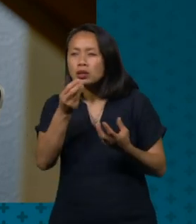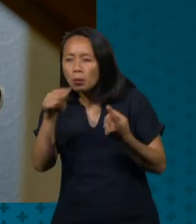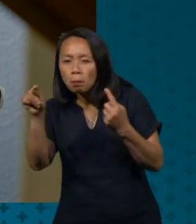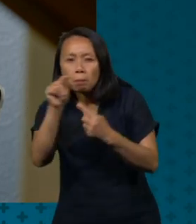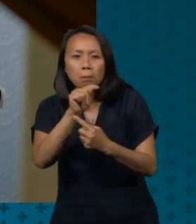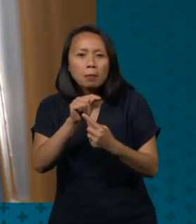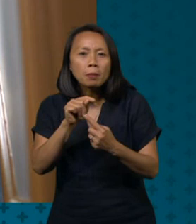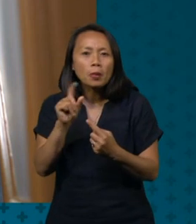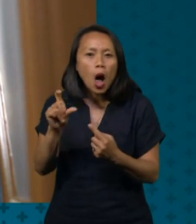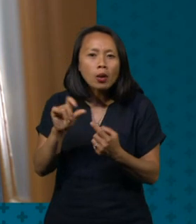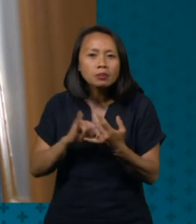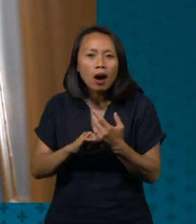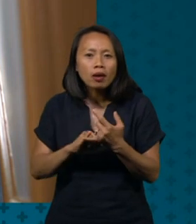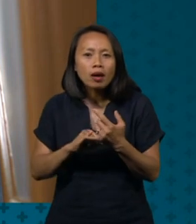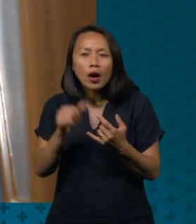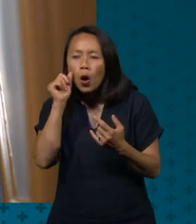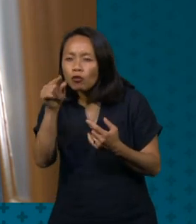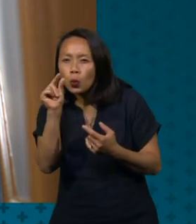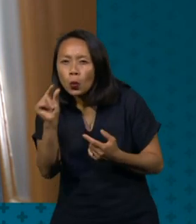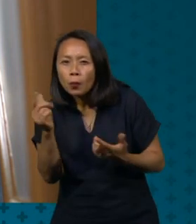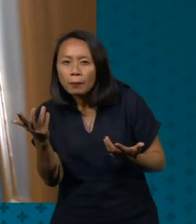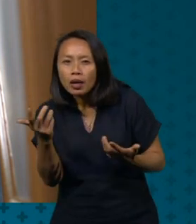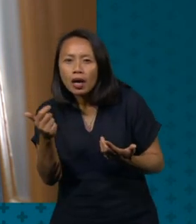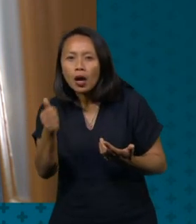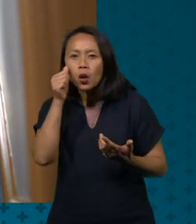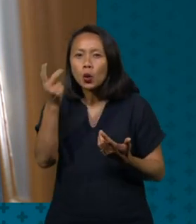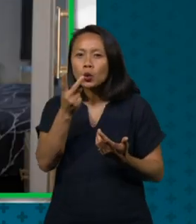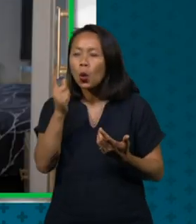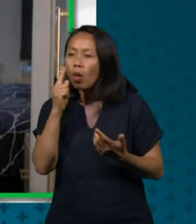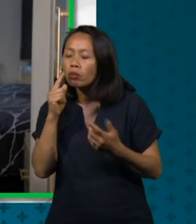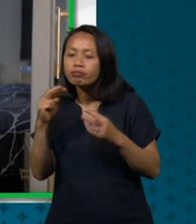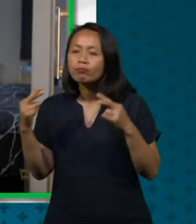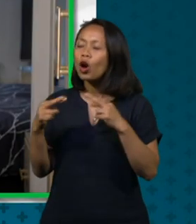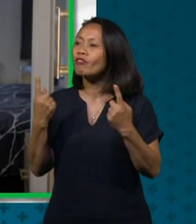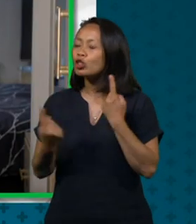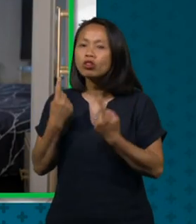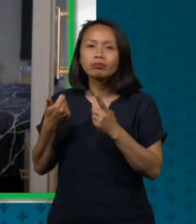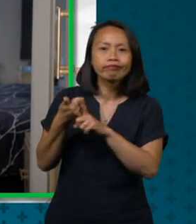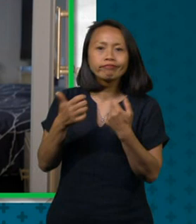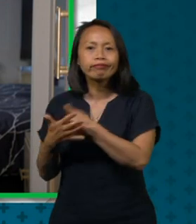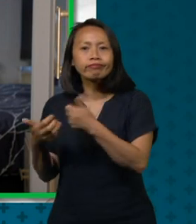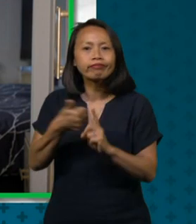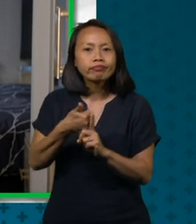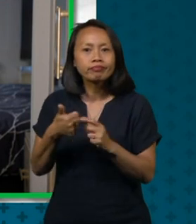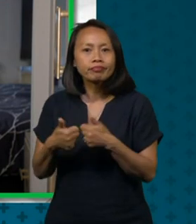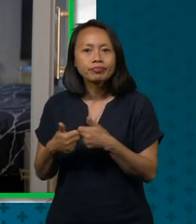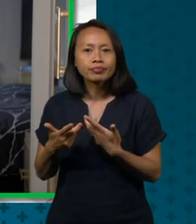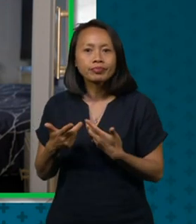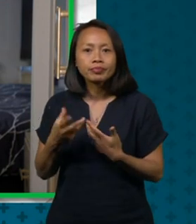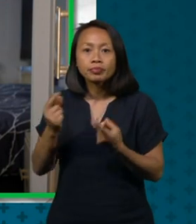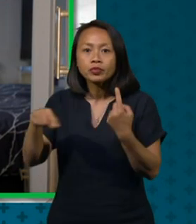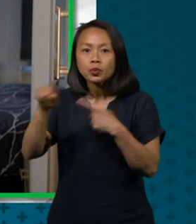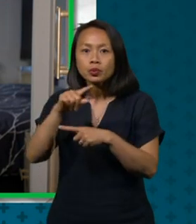look out for each other. Maybe some of the others will get their own special nickname someday. And a special word to the two old-timers that I know